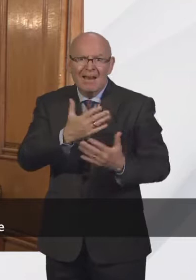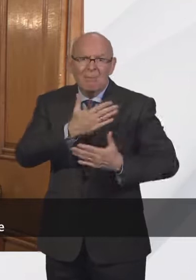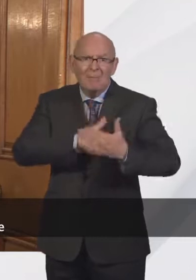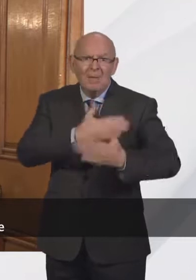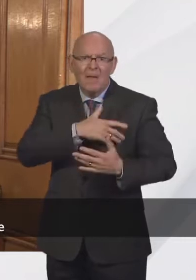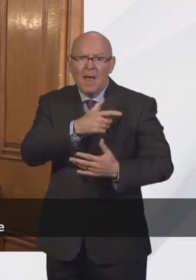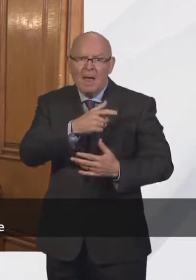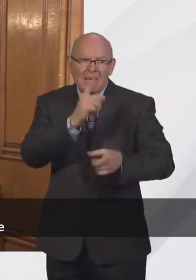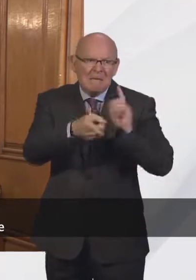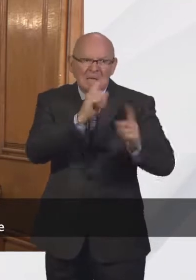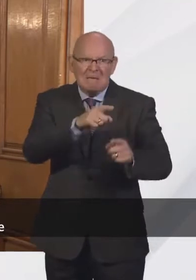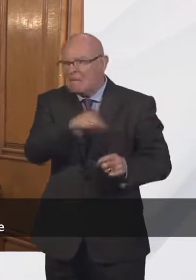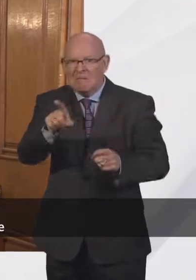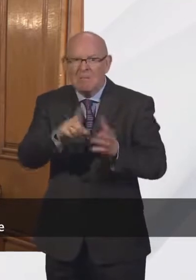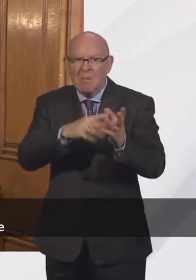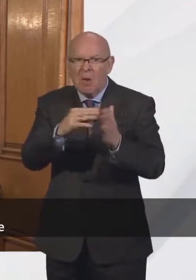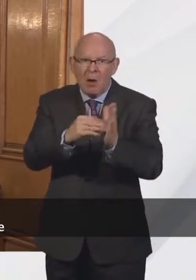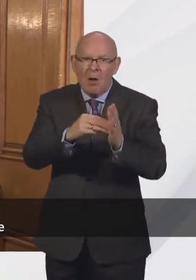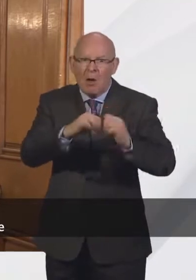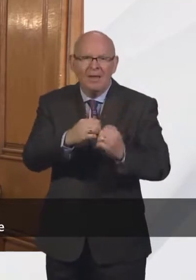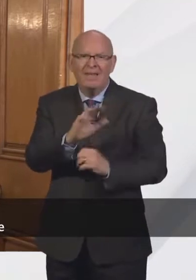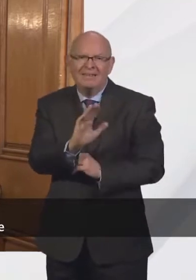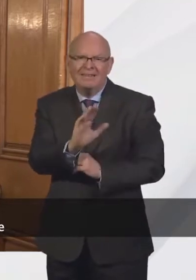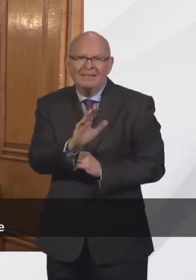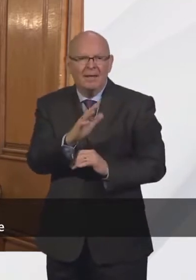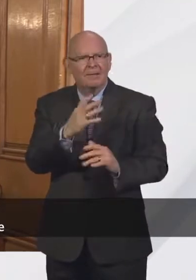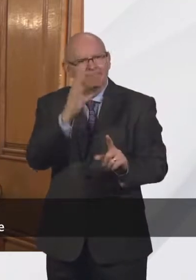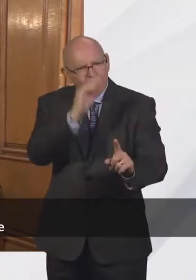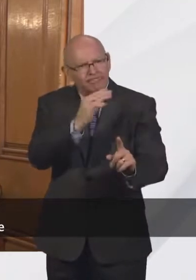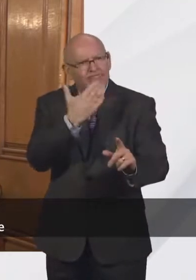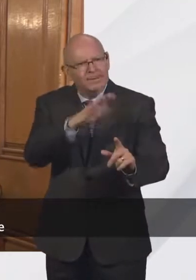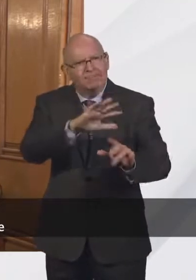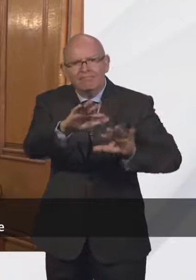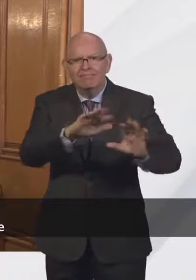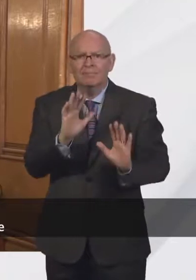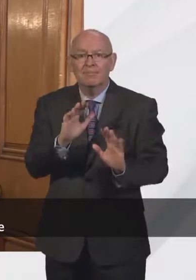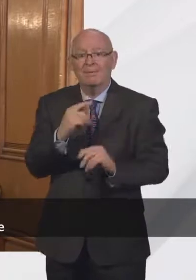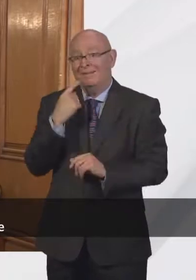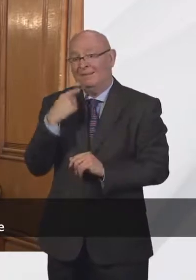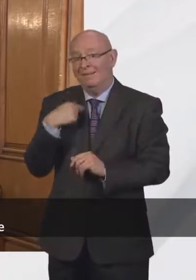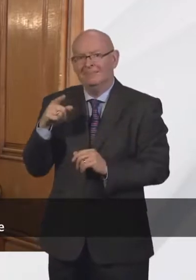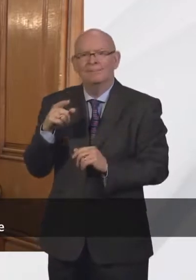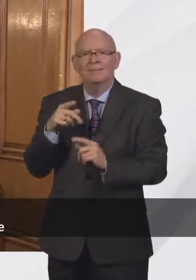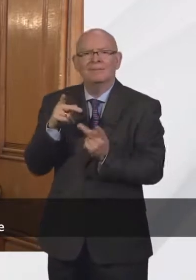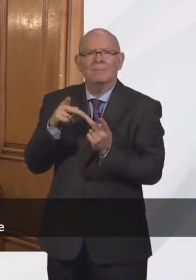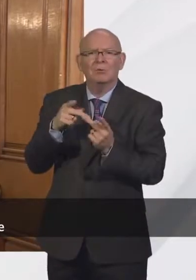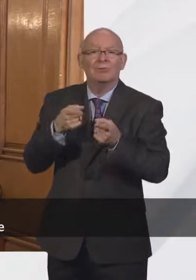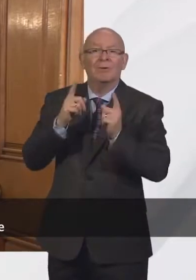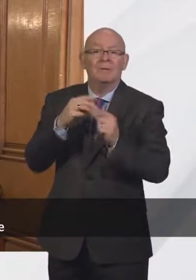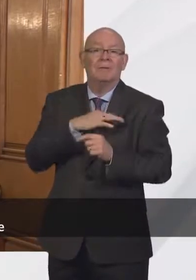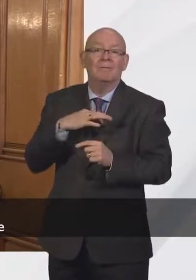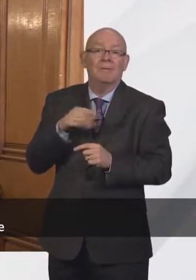who are shielding in England so that they can soon start to return to leading more normal lives.